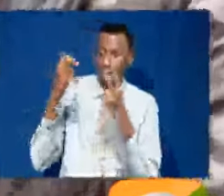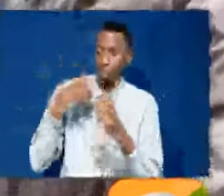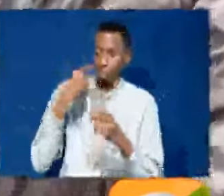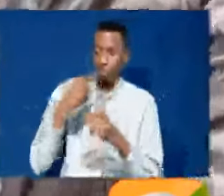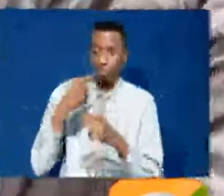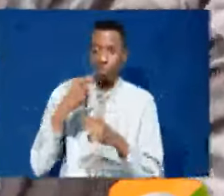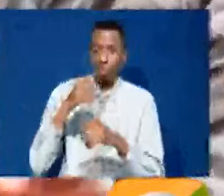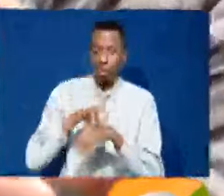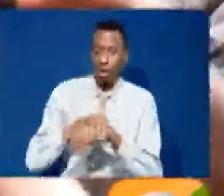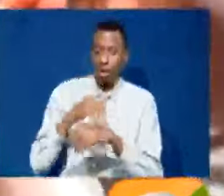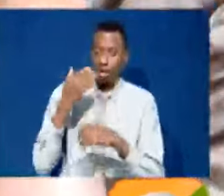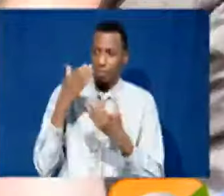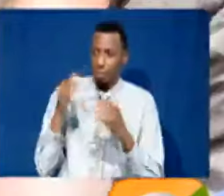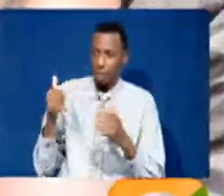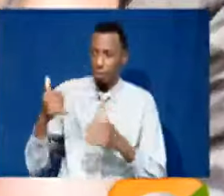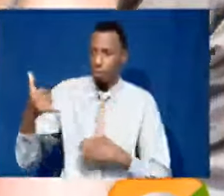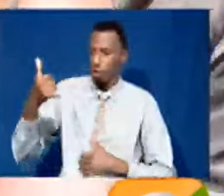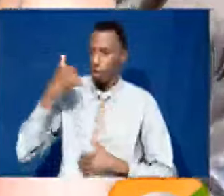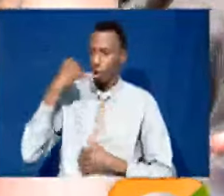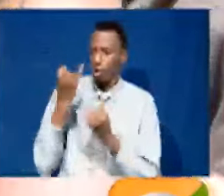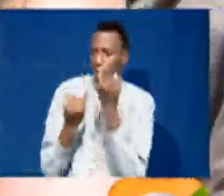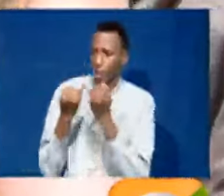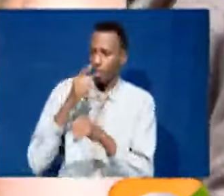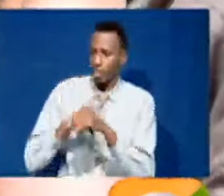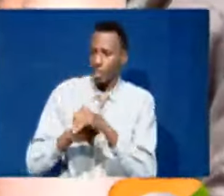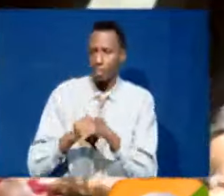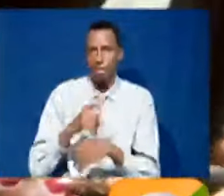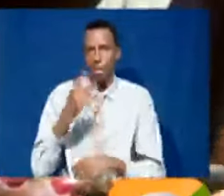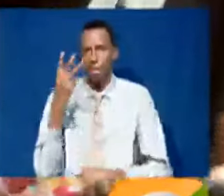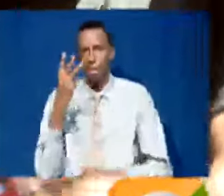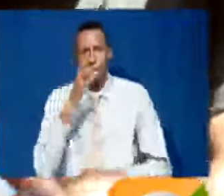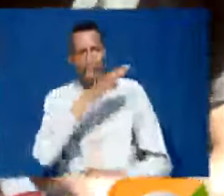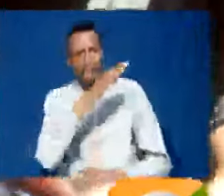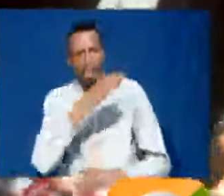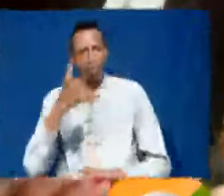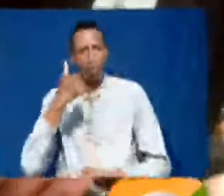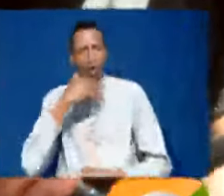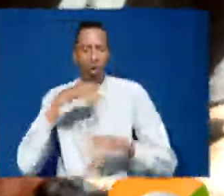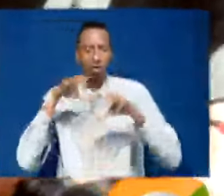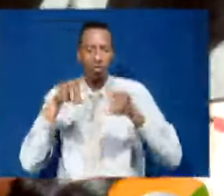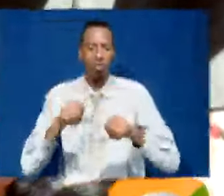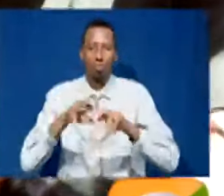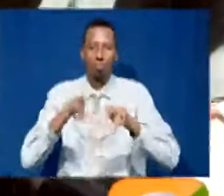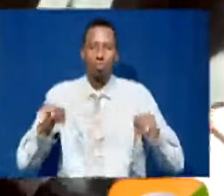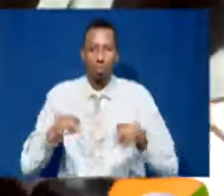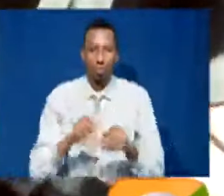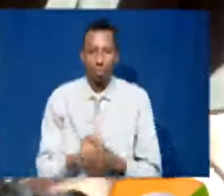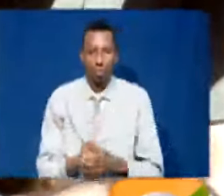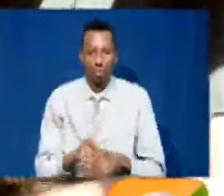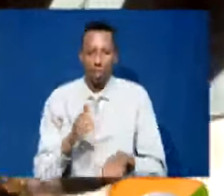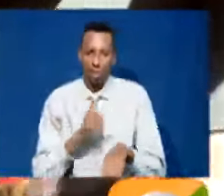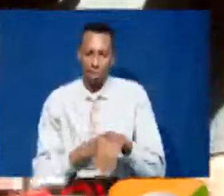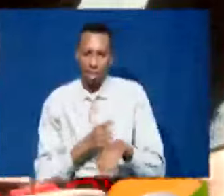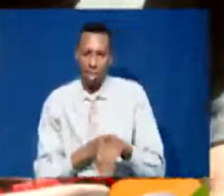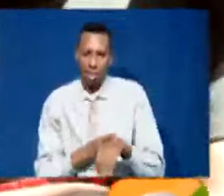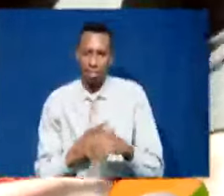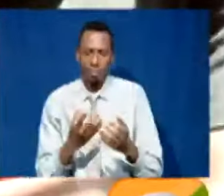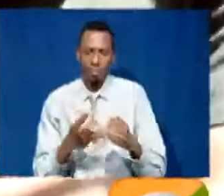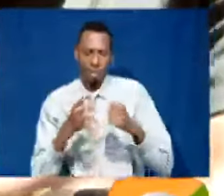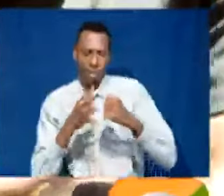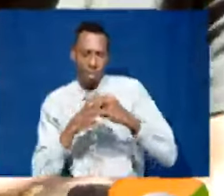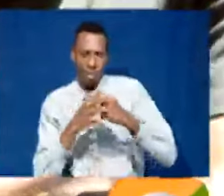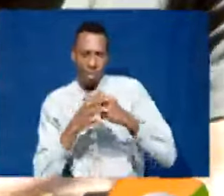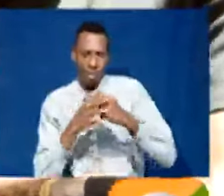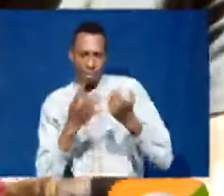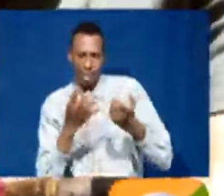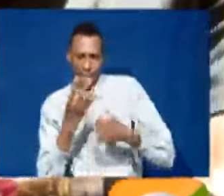book the property on Saturday at 3 p.m. Kitu saa tisa za mchana, ndio huyo customer alipiga